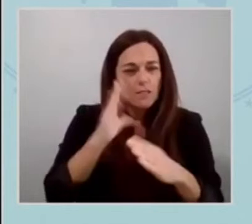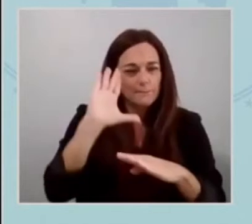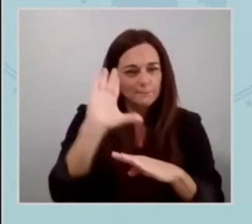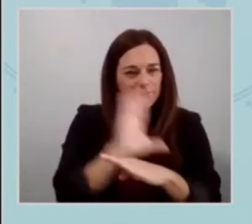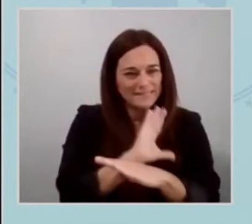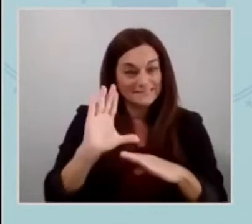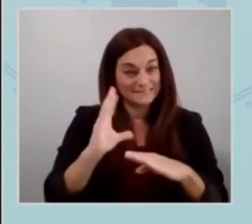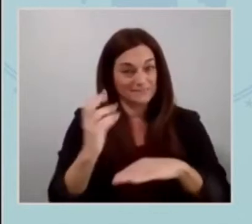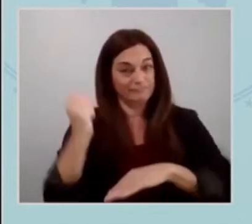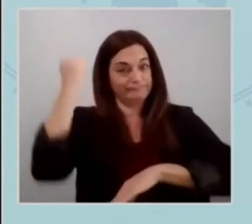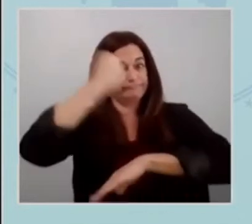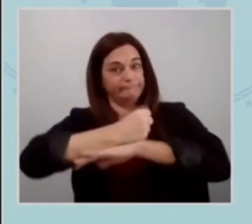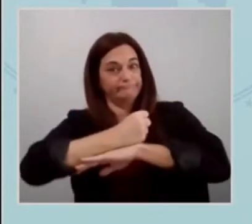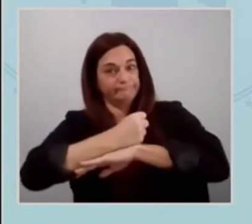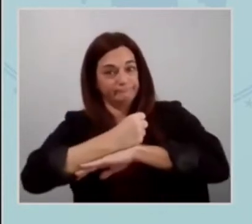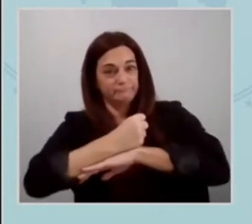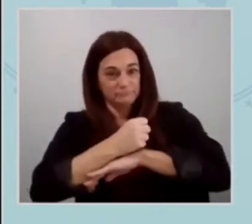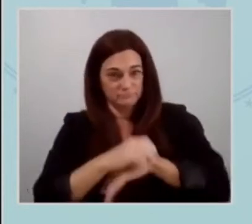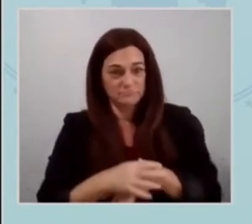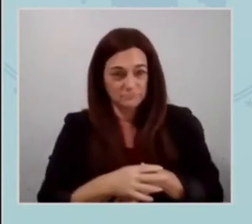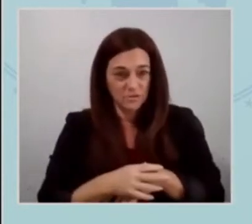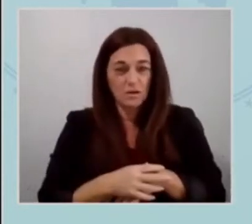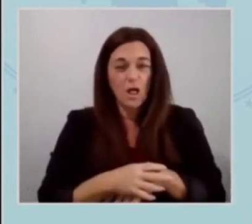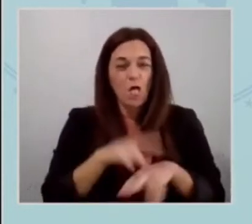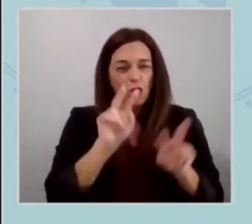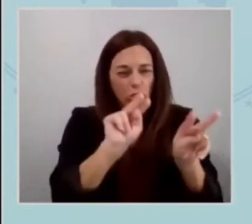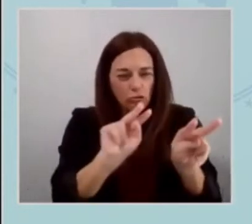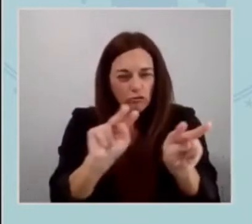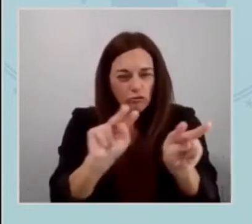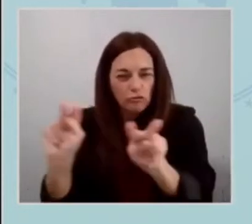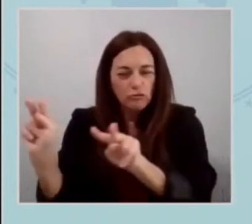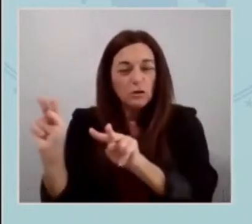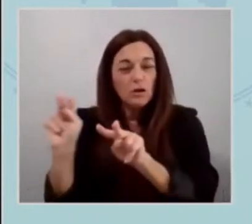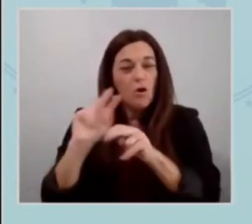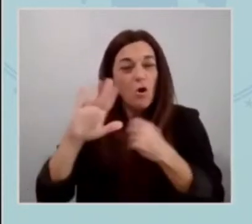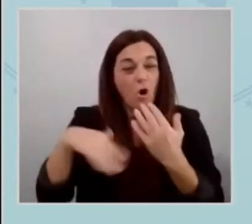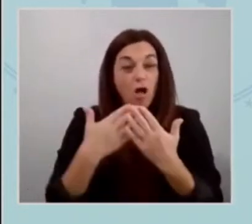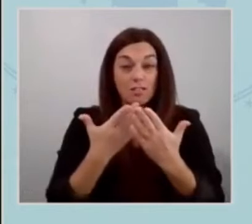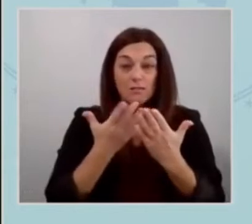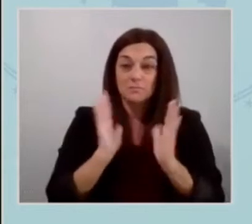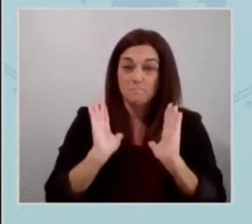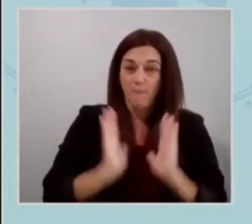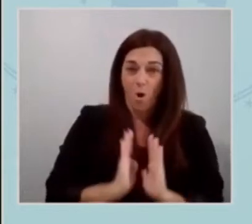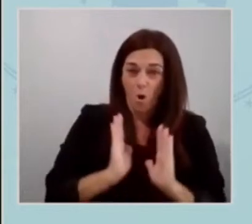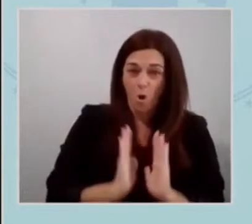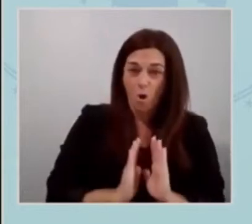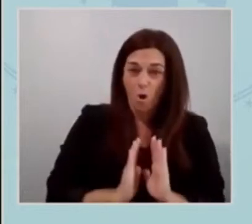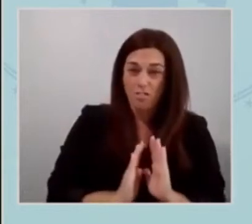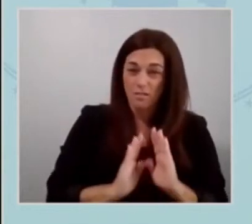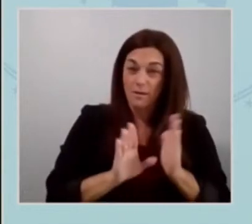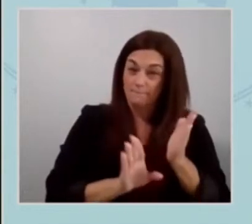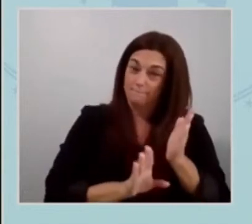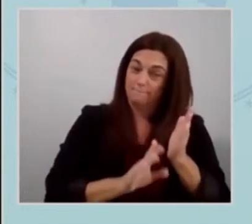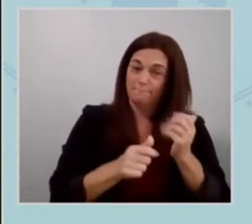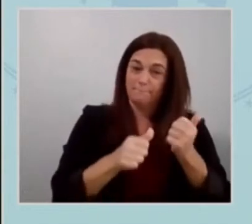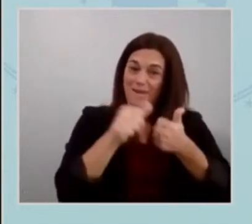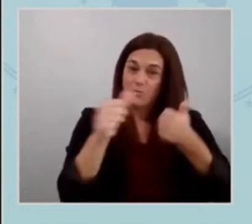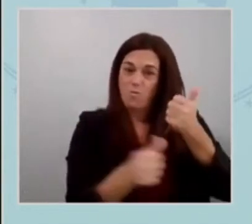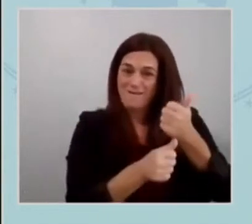we got to go back and look at all the businesses that have gone out of business, and look at all,